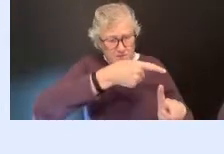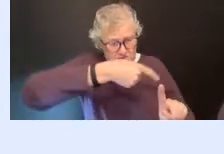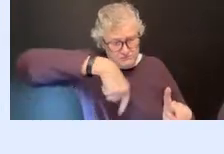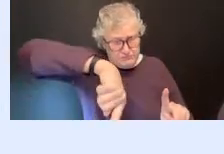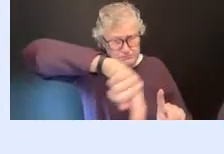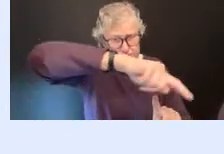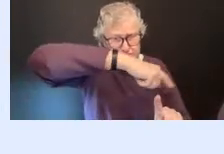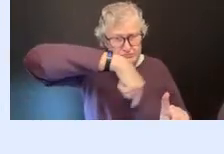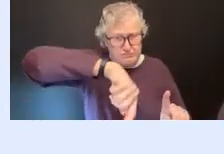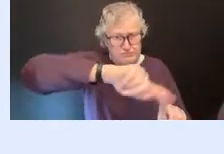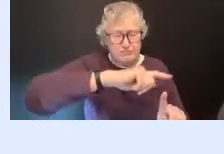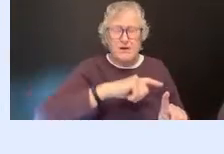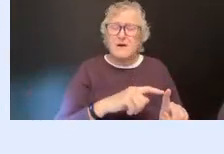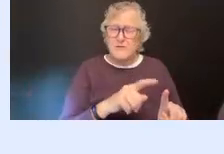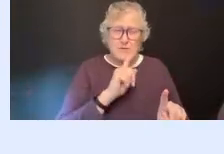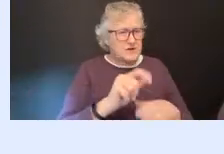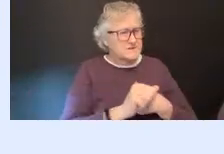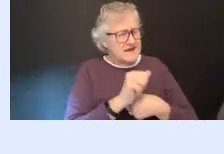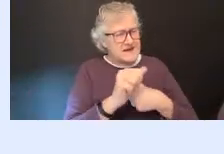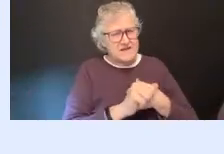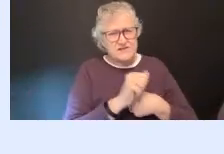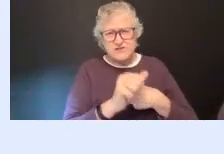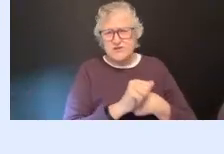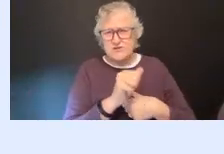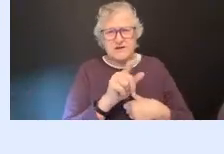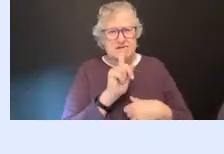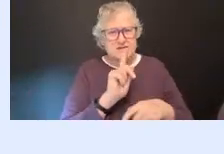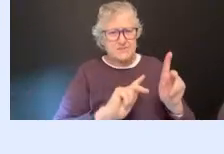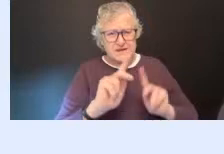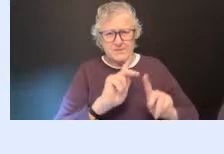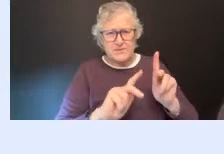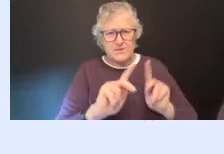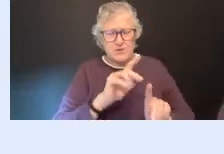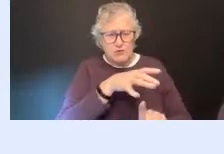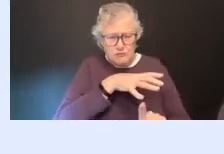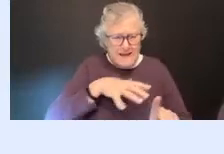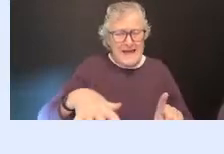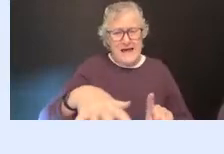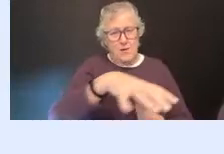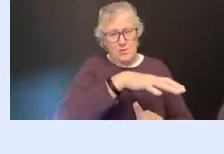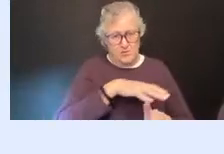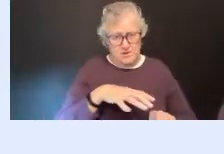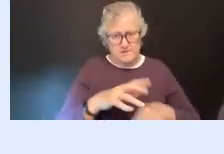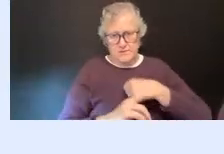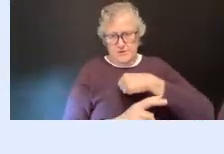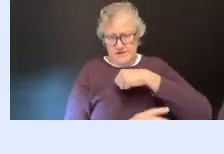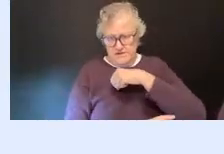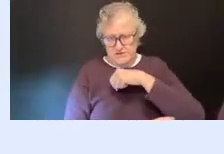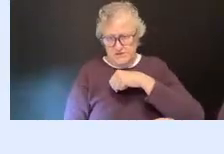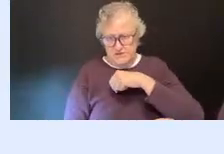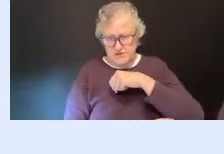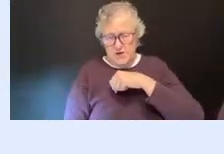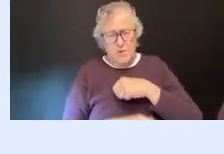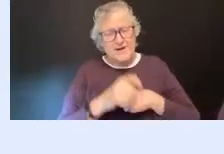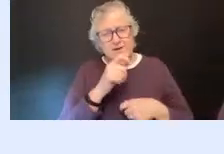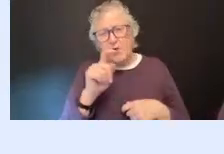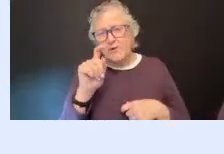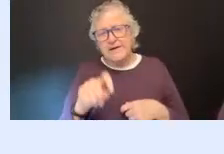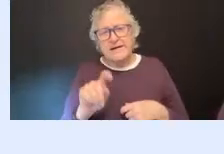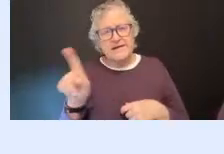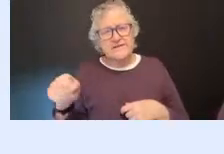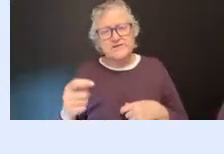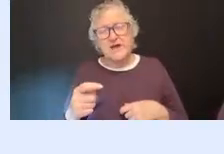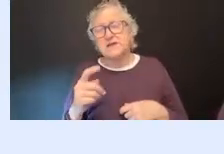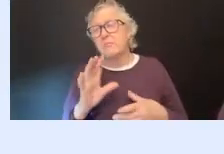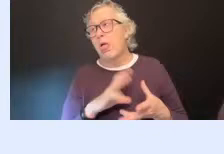traffic crashes. We do not support decades-old crime train rhetoric. We've evolved beyond that as a region. We have the